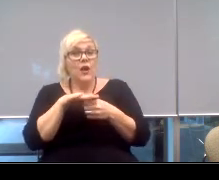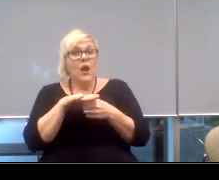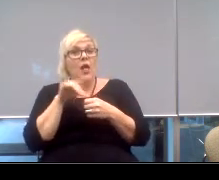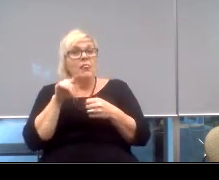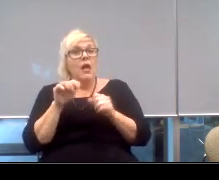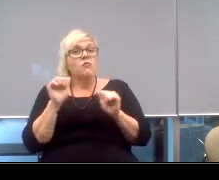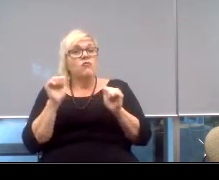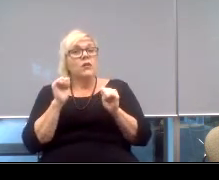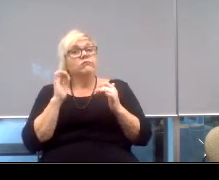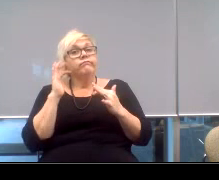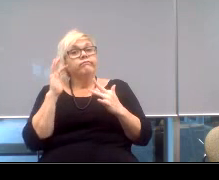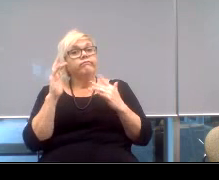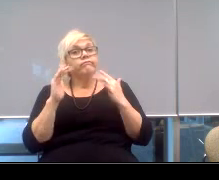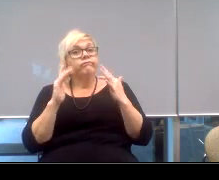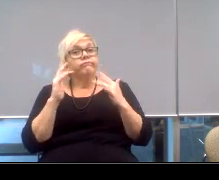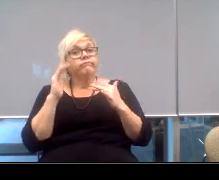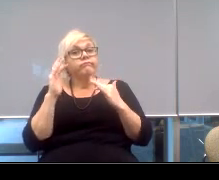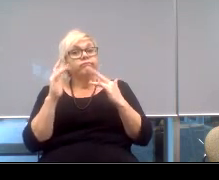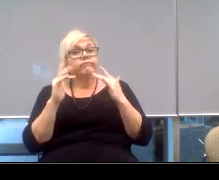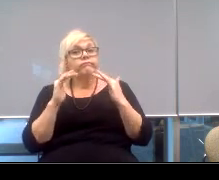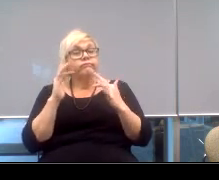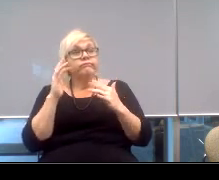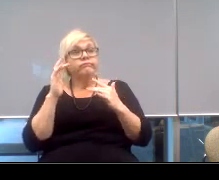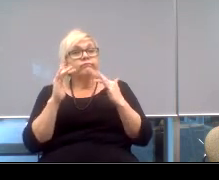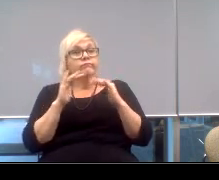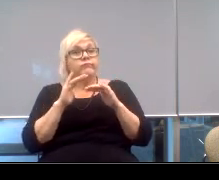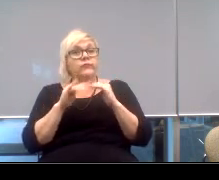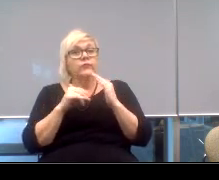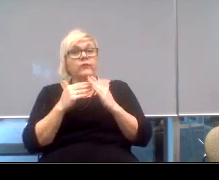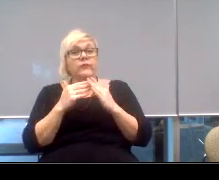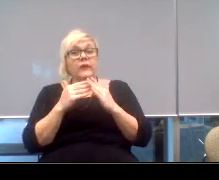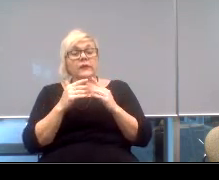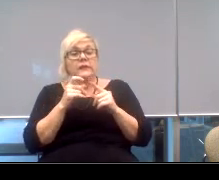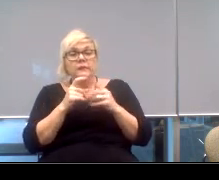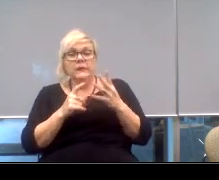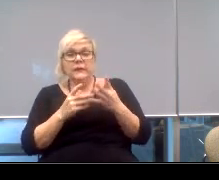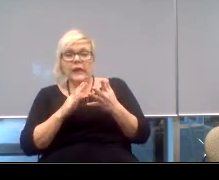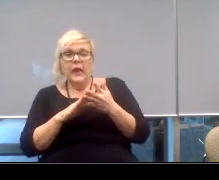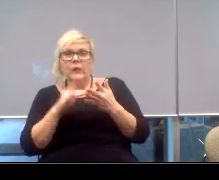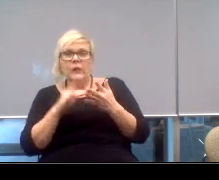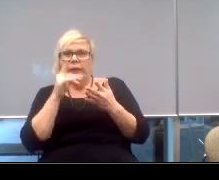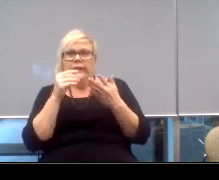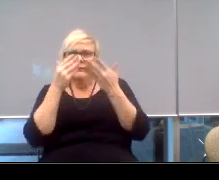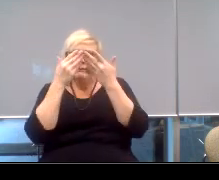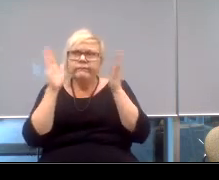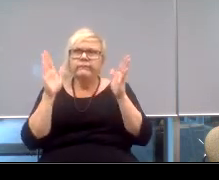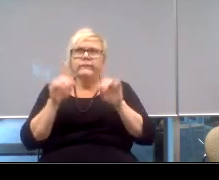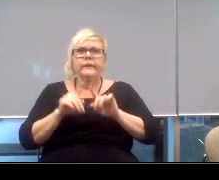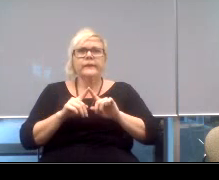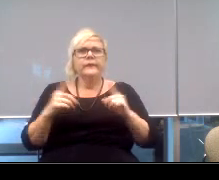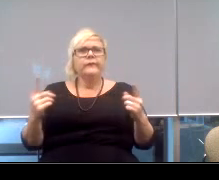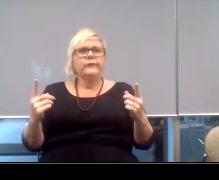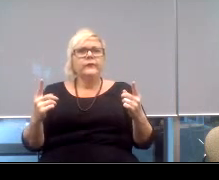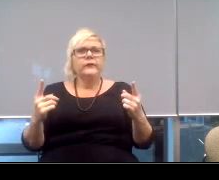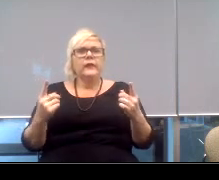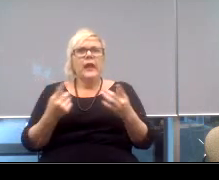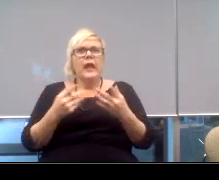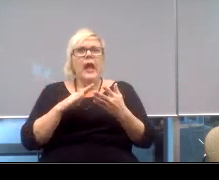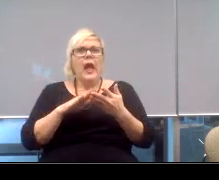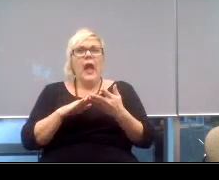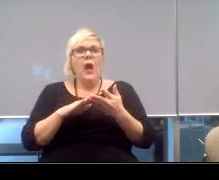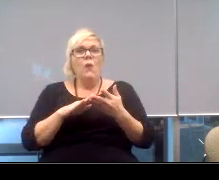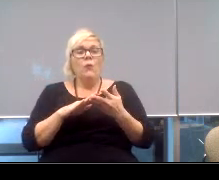thinking outside some of the traditional silos in disability on how appropriate use of technology can either reduce dependence